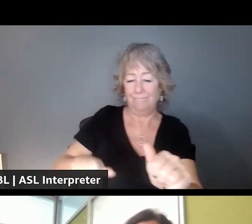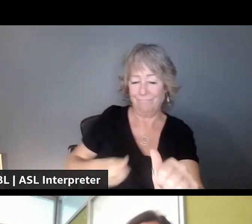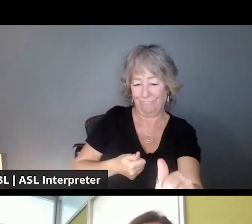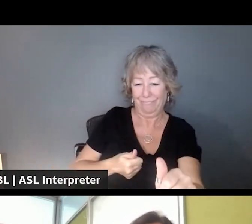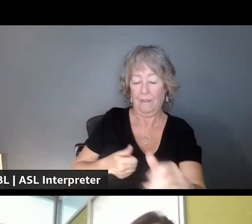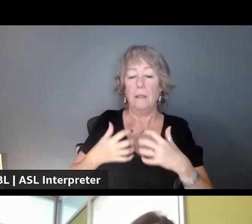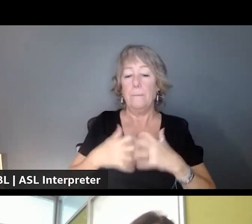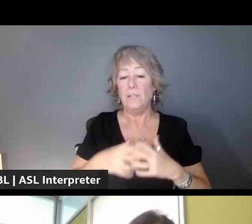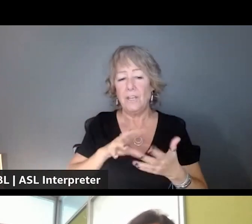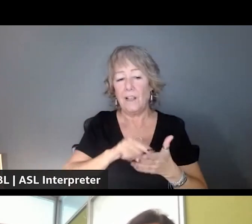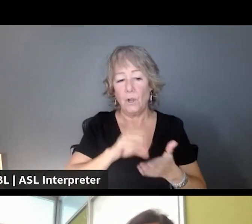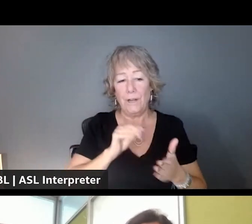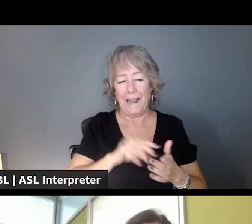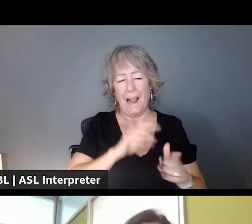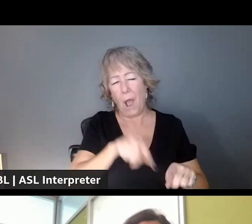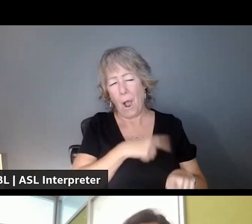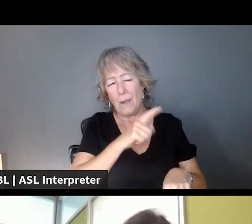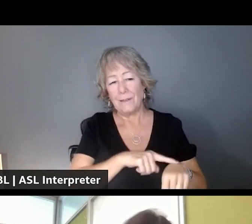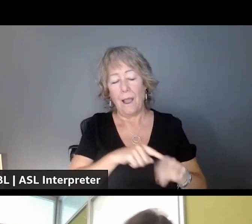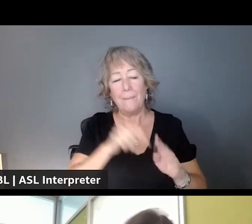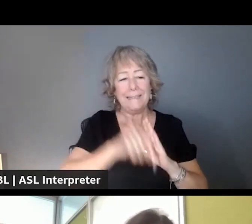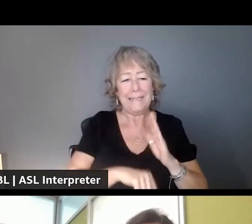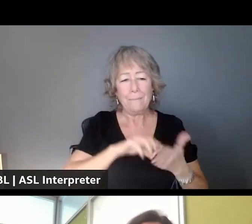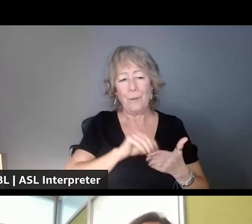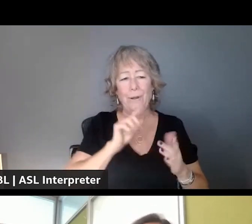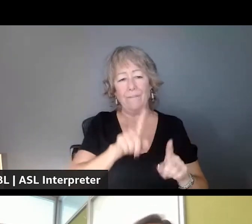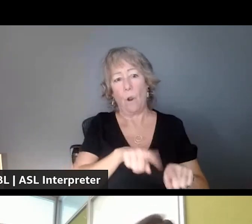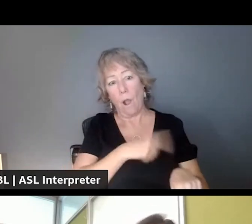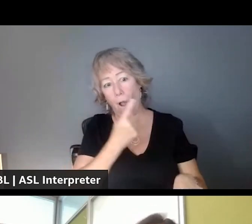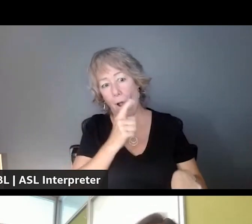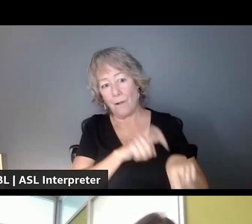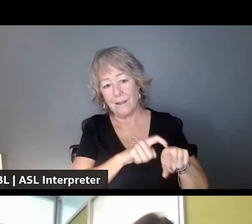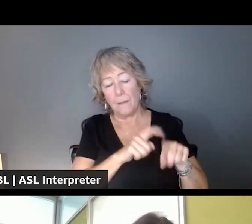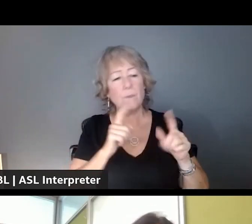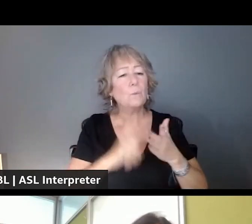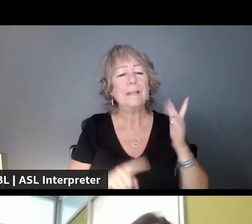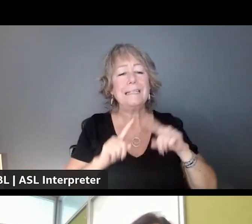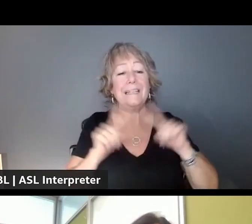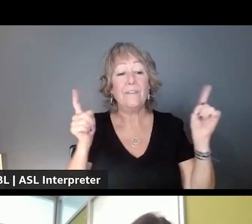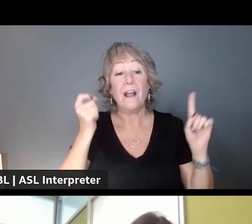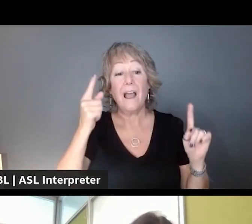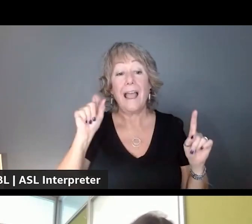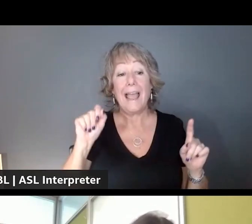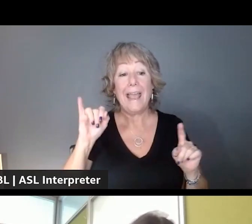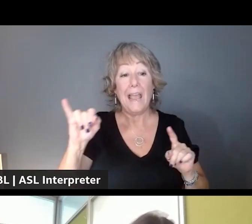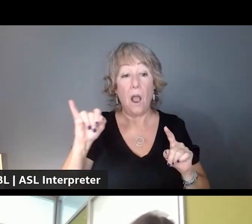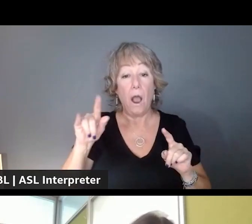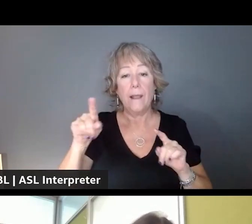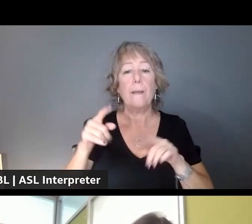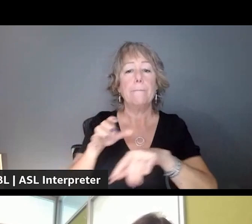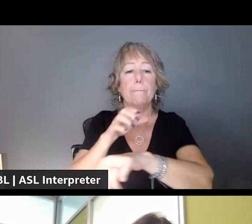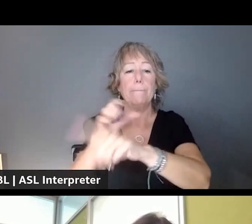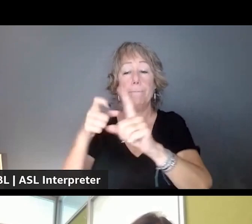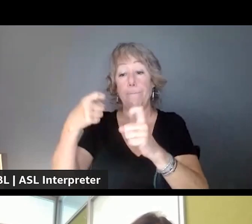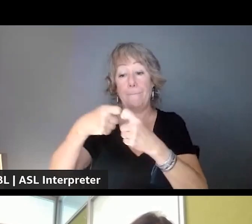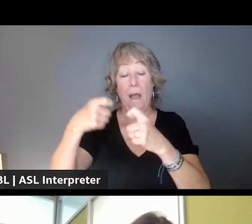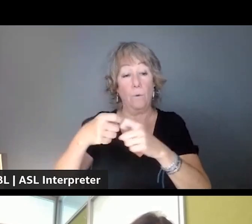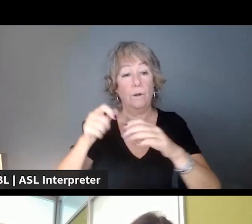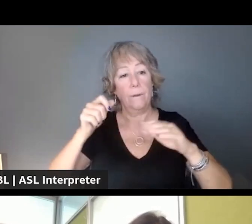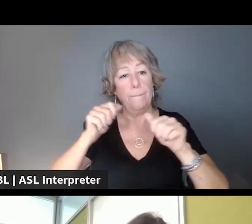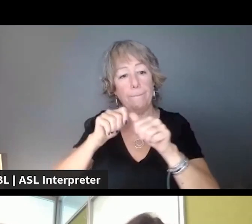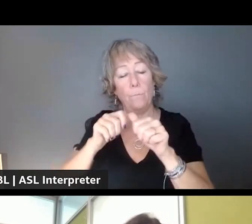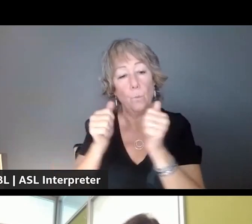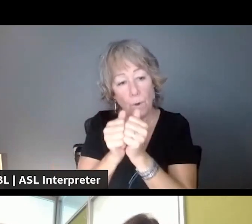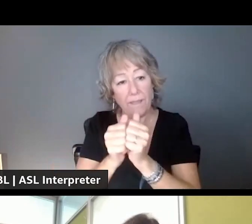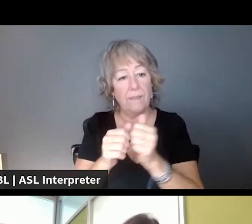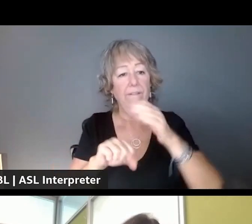long, deep learning's been there for so long. So what's different? So in generative AI are powered by foundation models. And the way I like to think about this